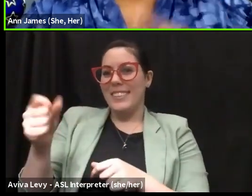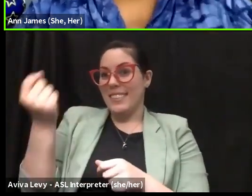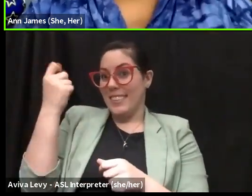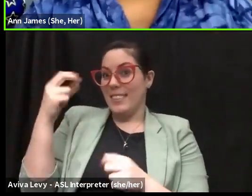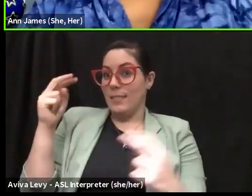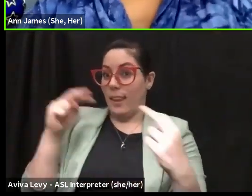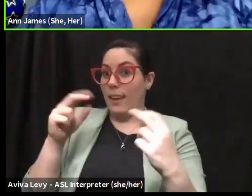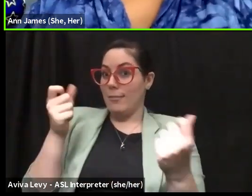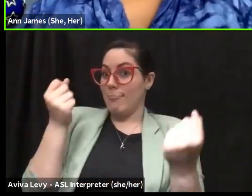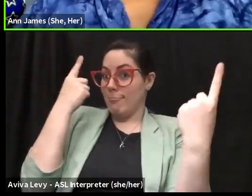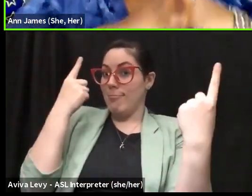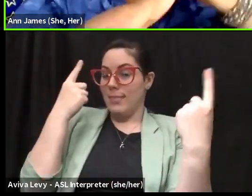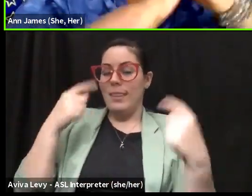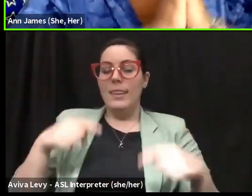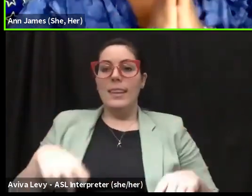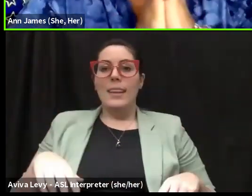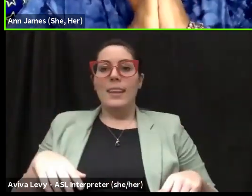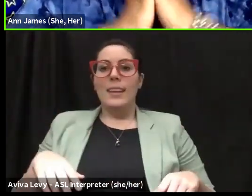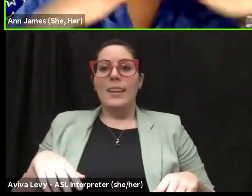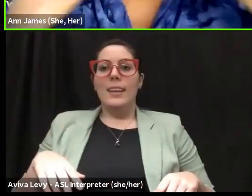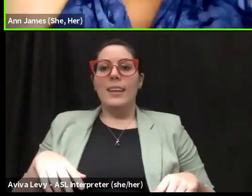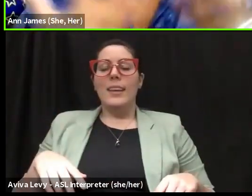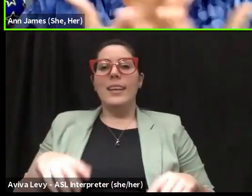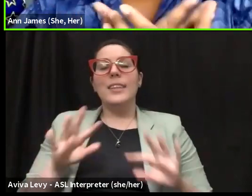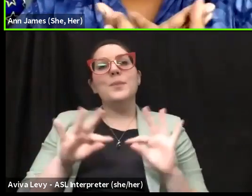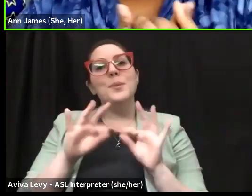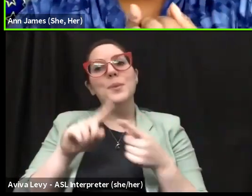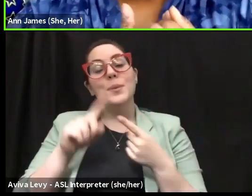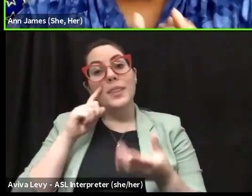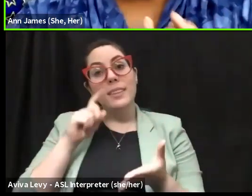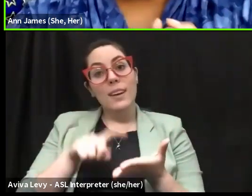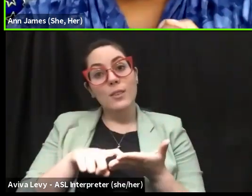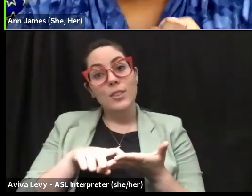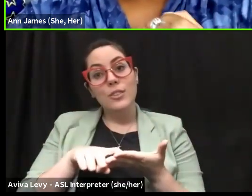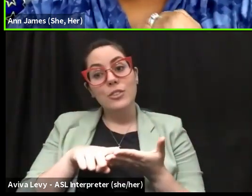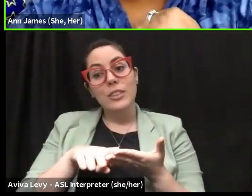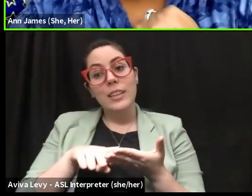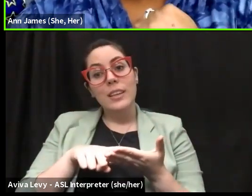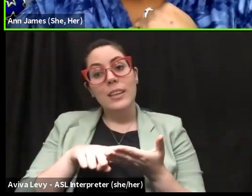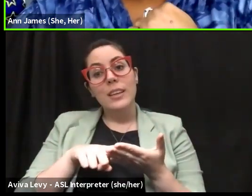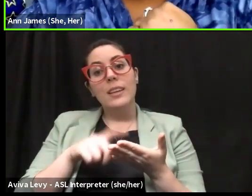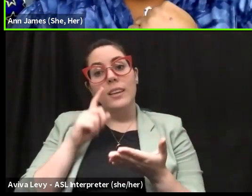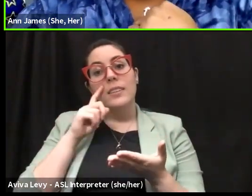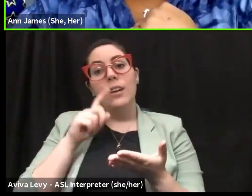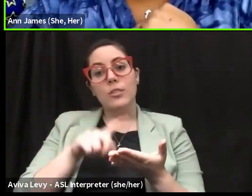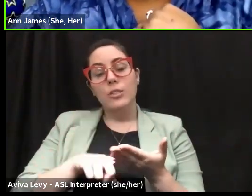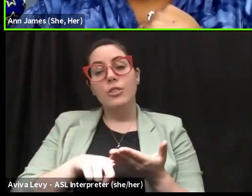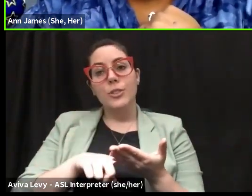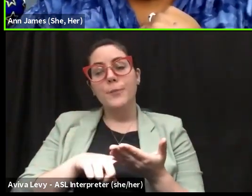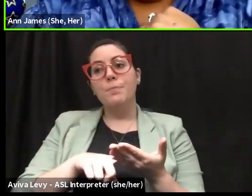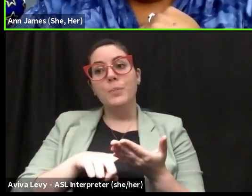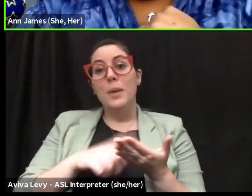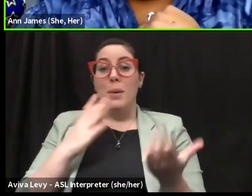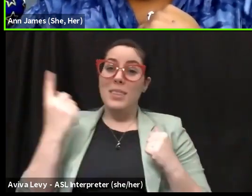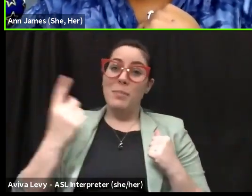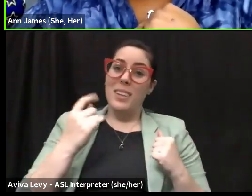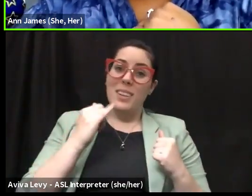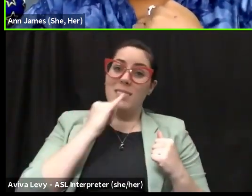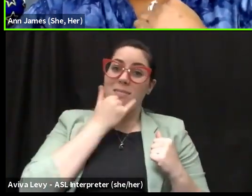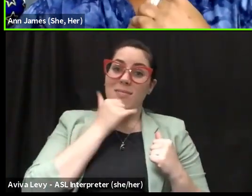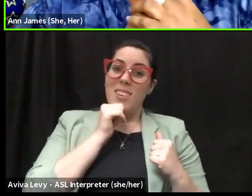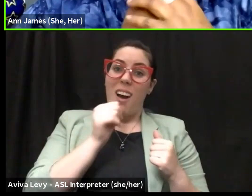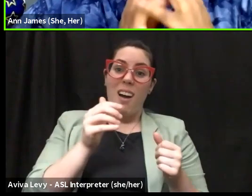Are we here? I think you have to acknowledge that something has not gone quite